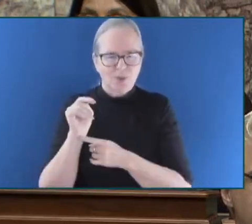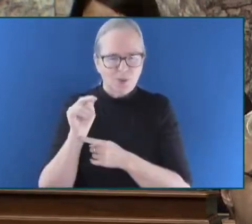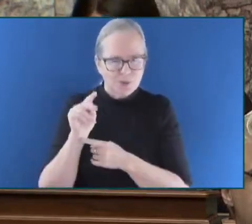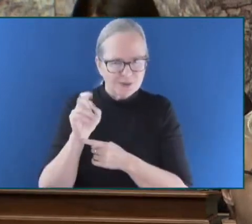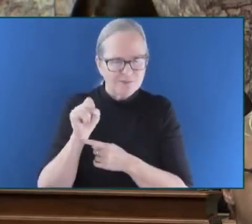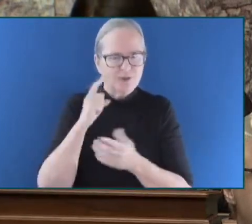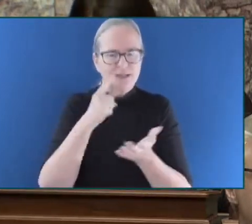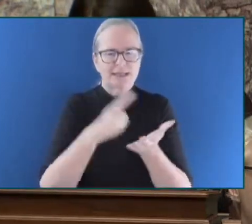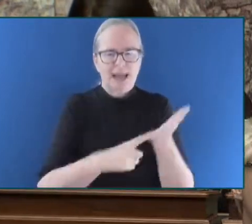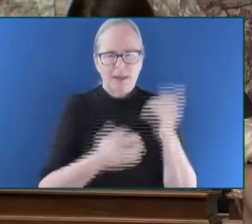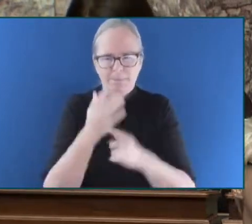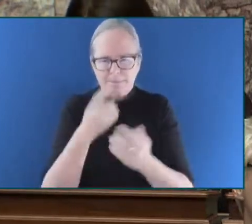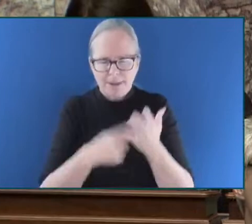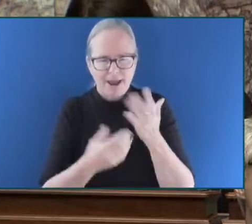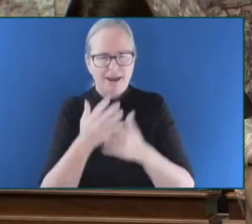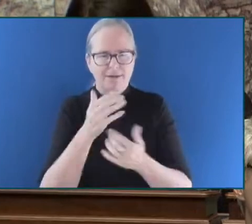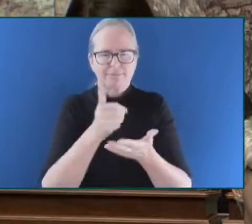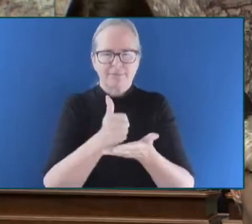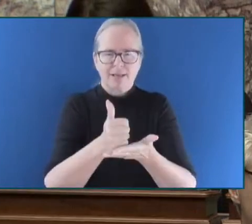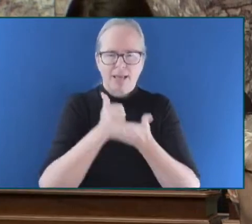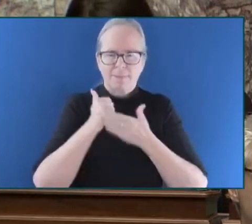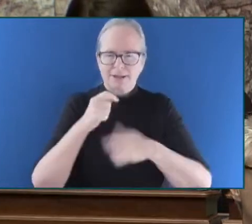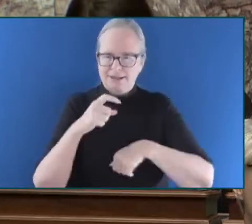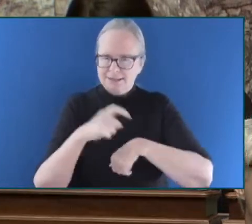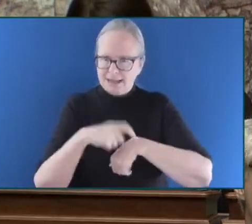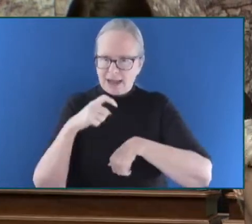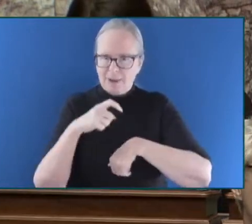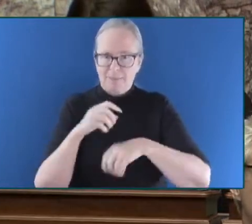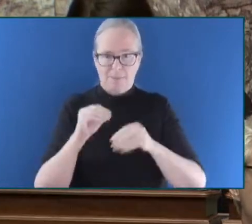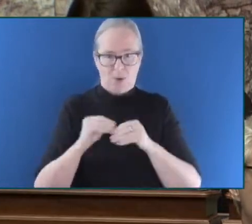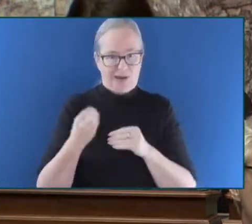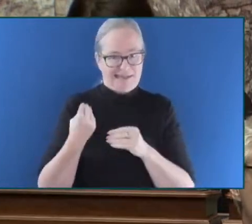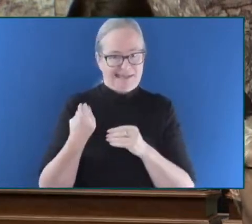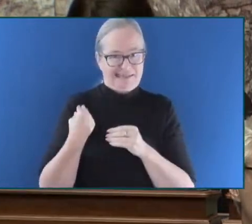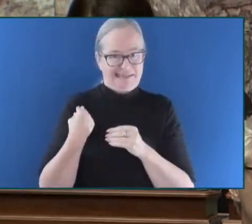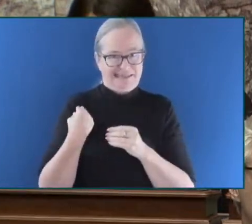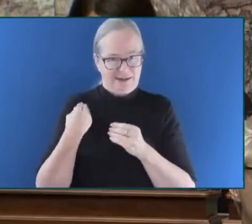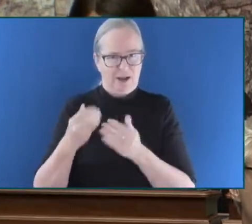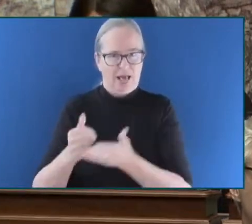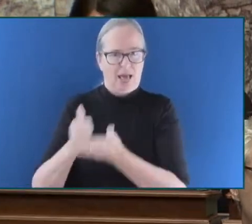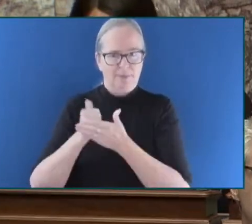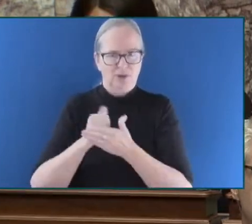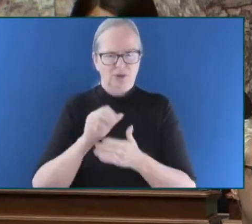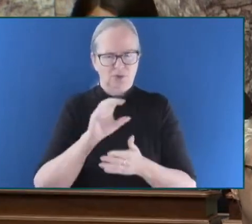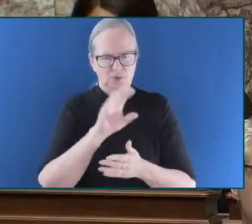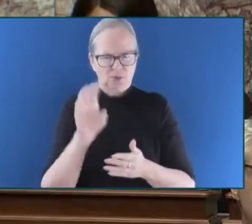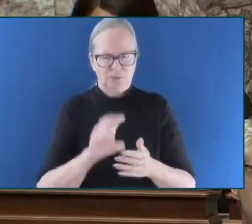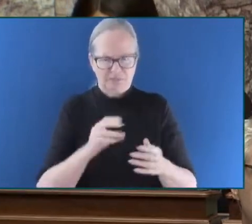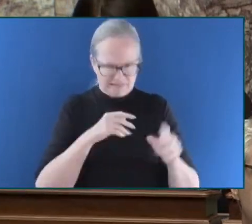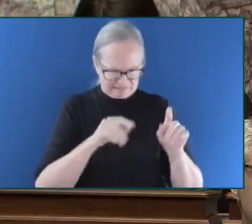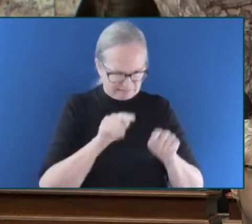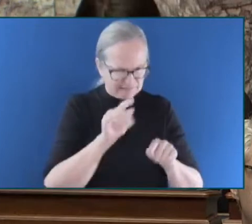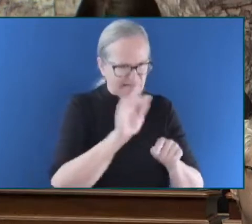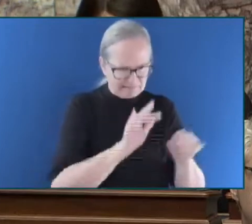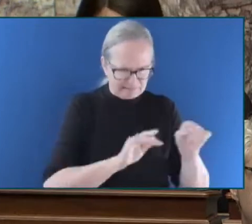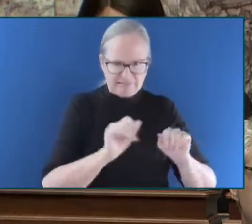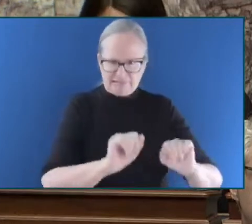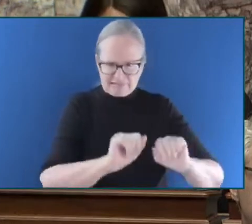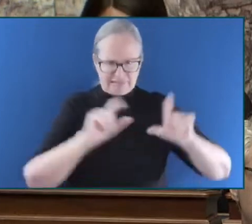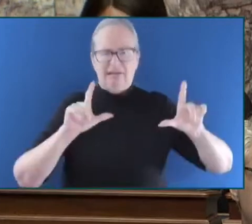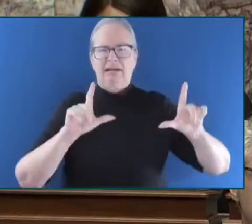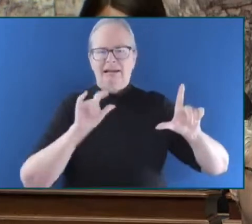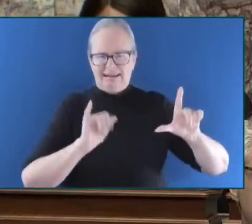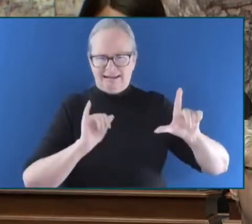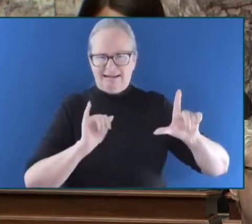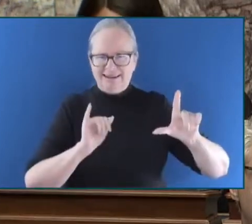help us zoom into the right virtual room. For 35 years, Connie Roberts has done this